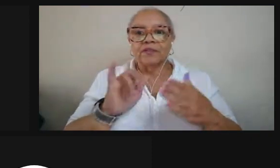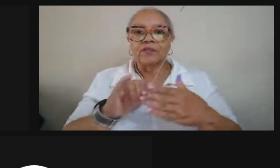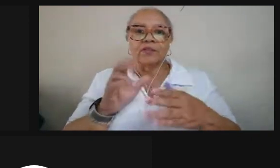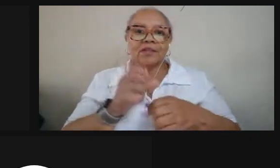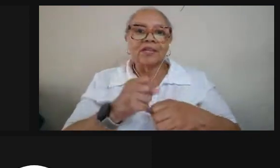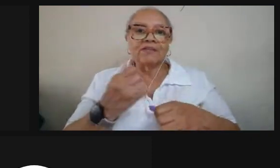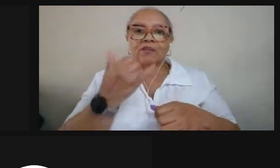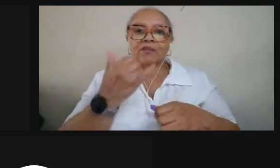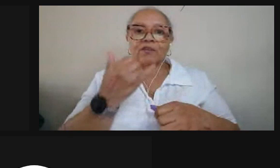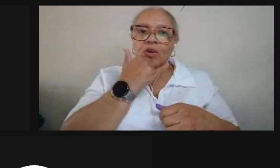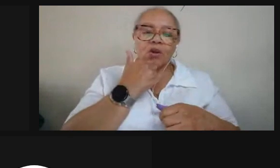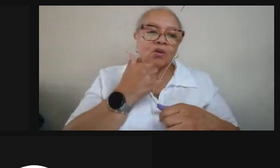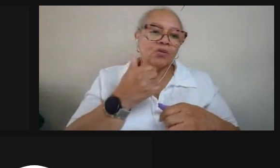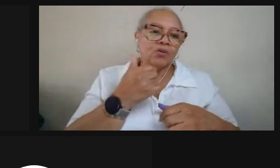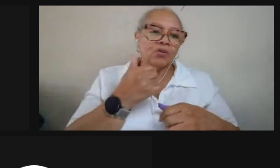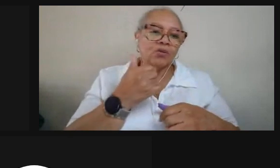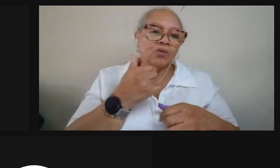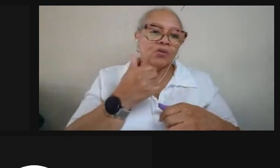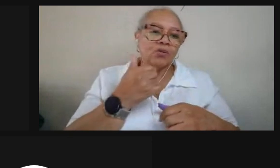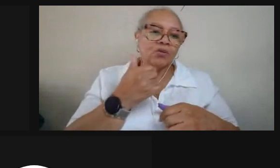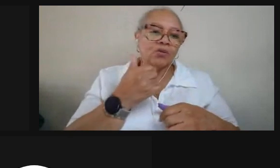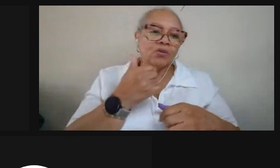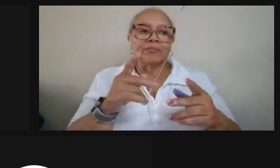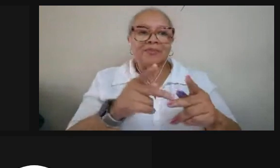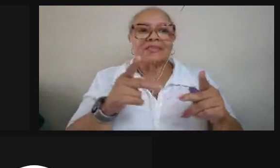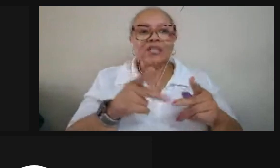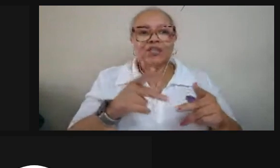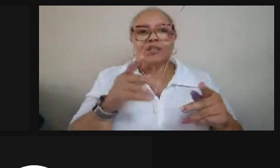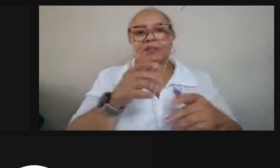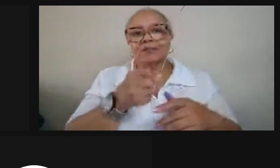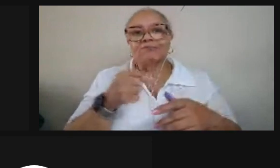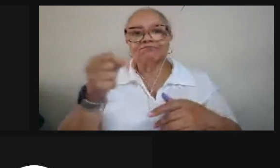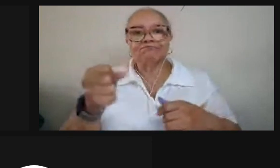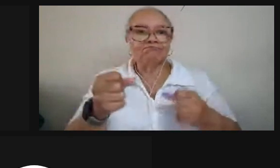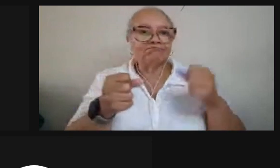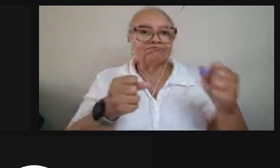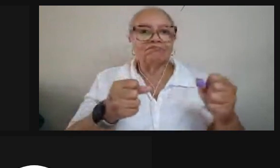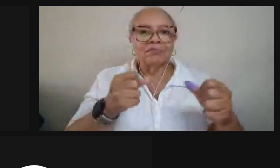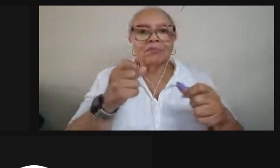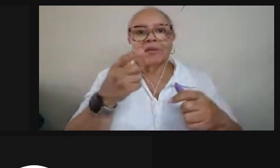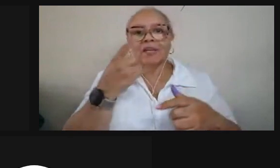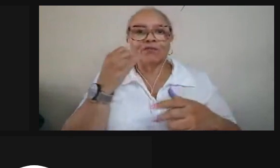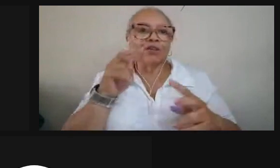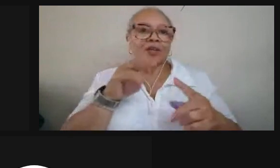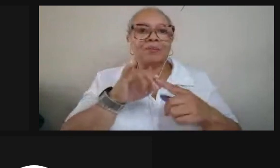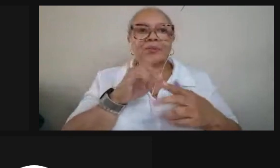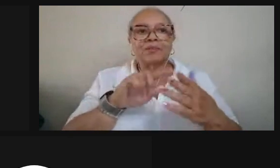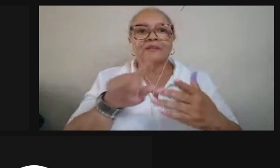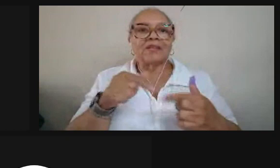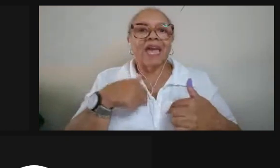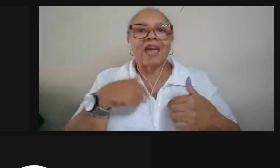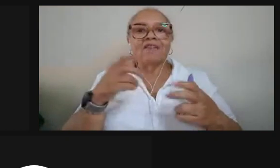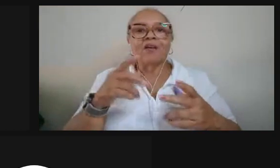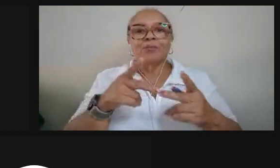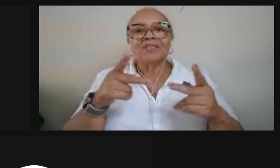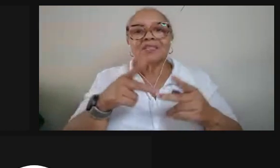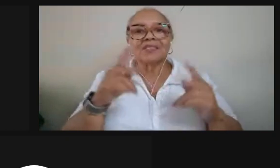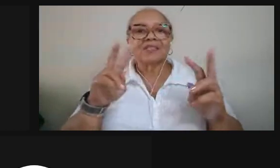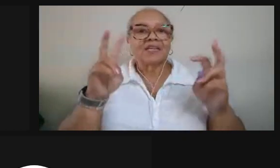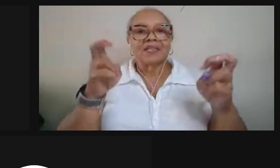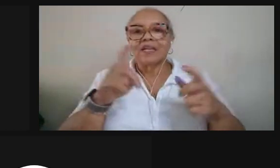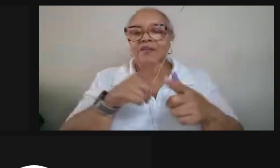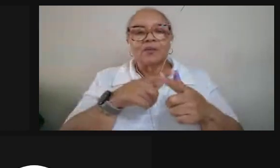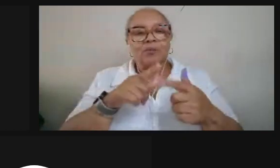round holes just to get remuneration and title, then it will not be a success.